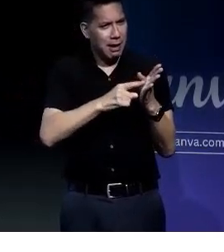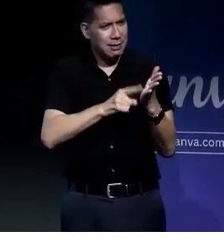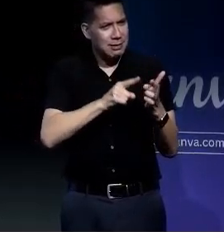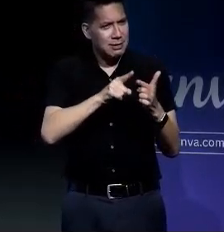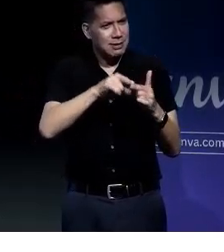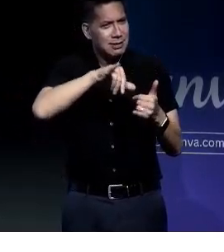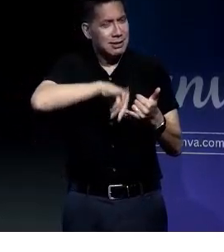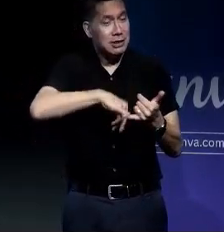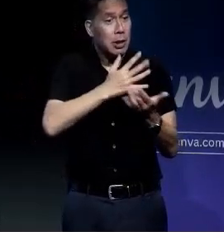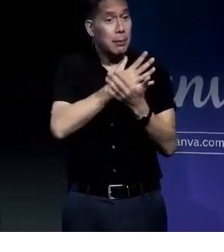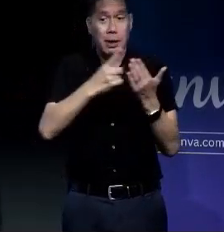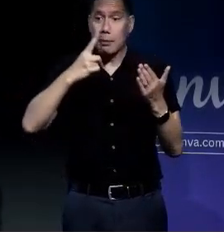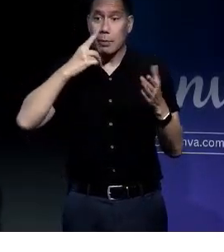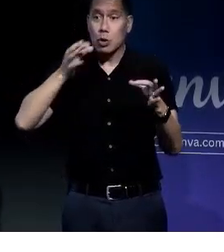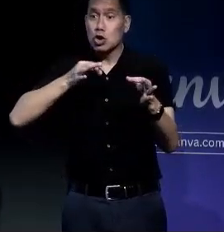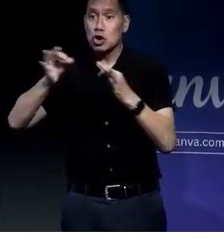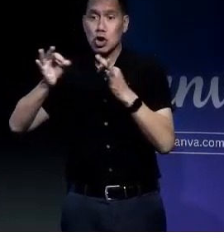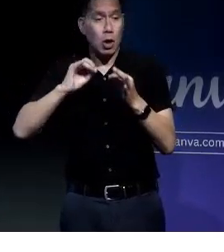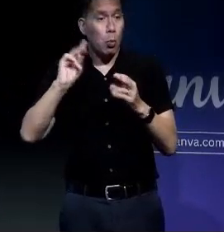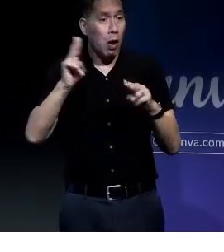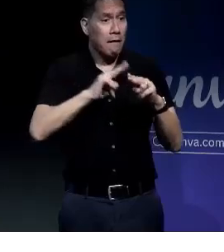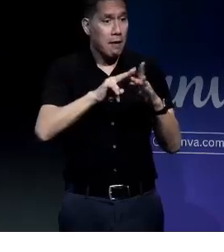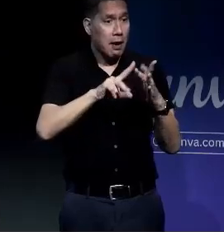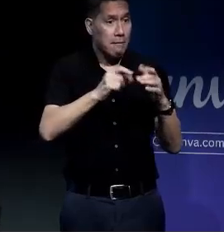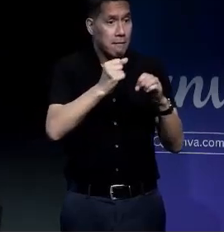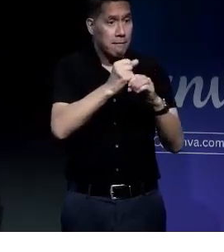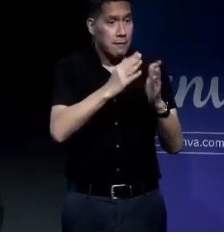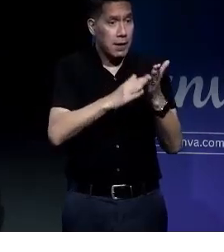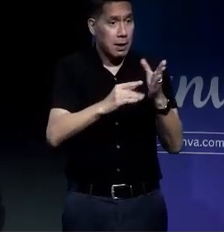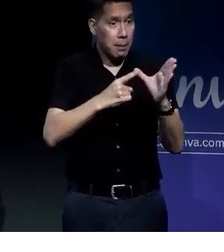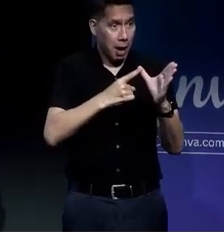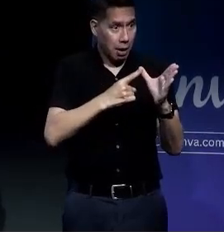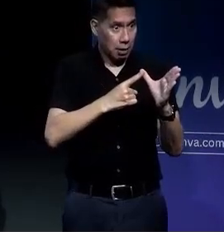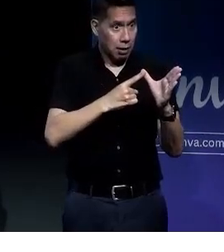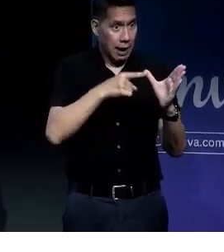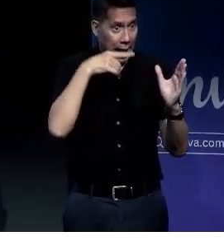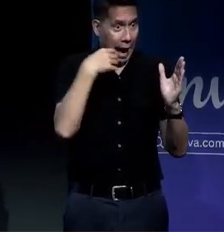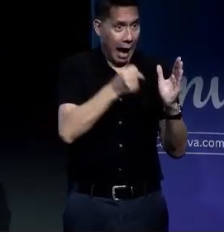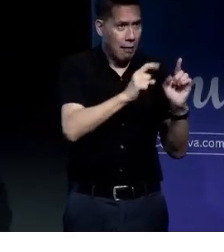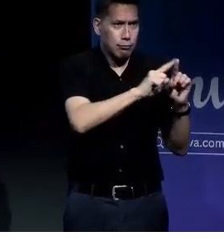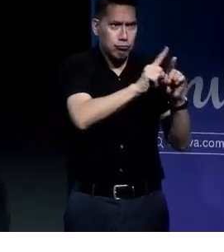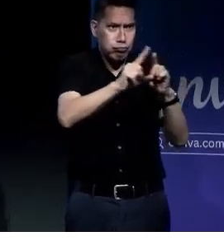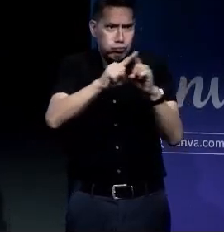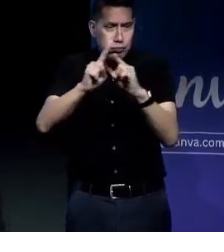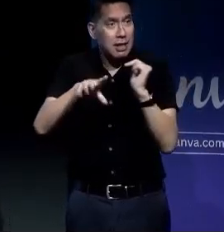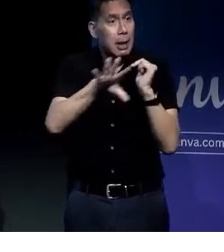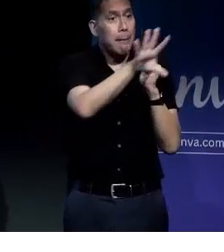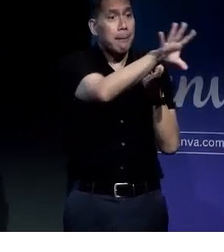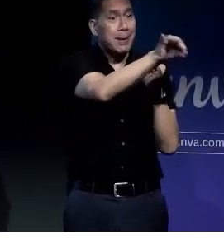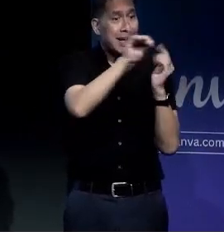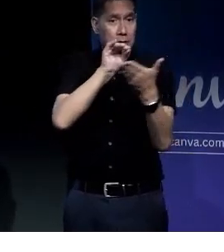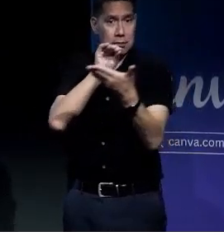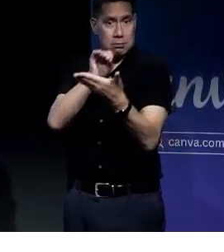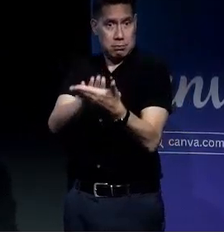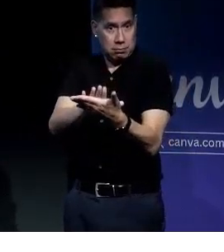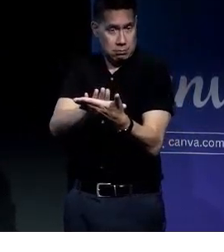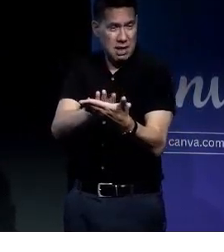many designers pick up a template from Figma, like the Figma Marketplace, and run with it. So few of